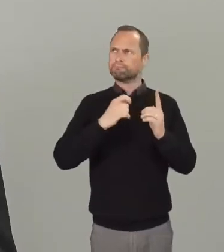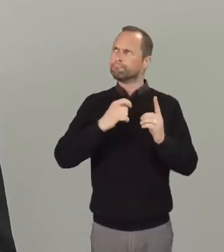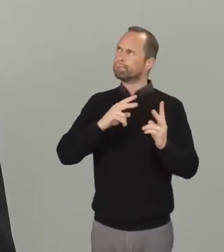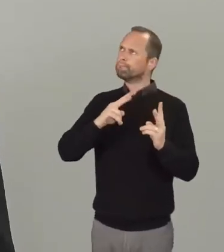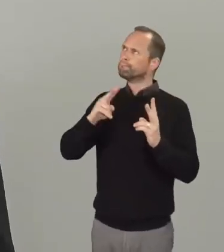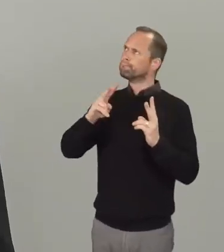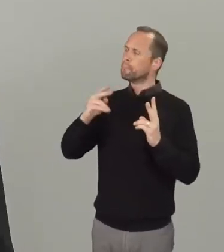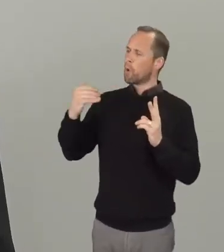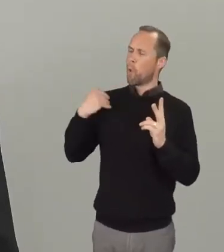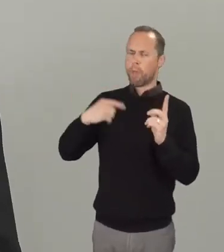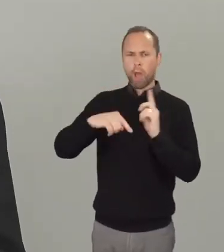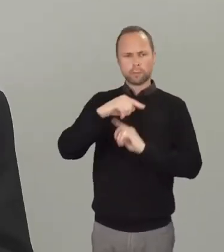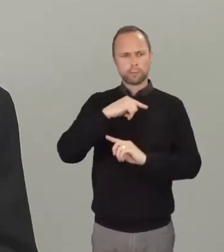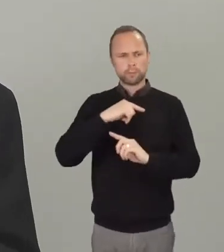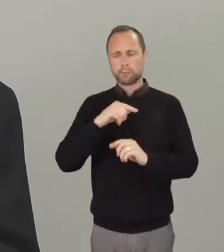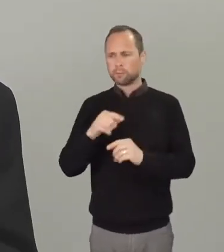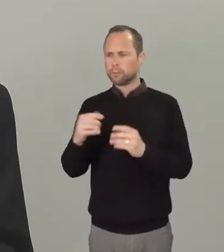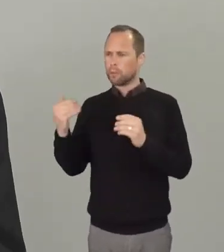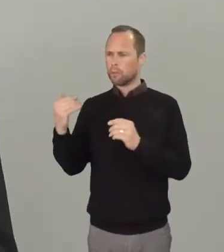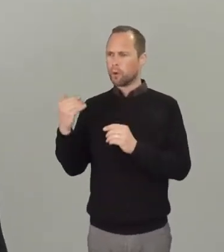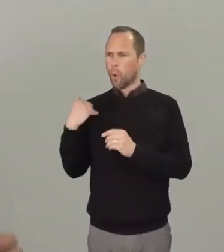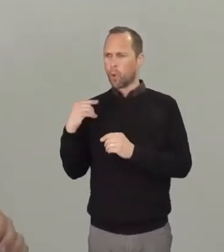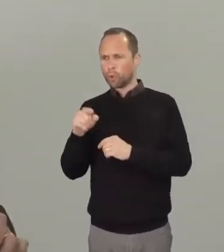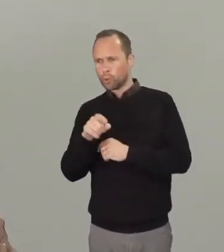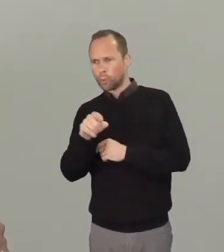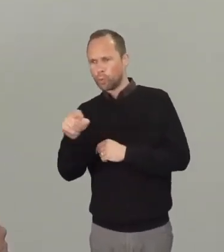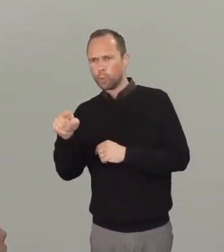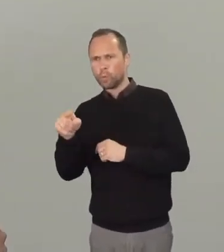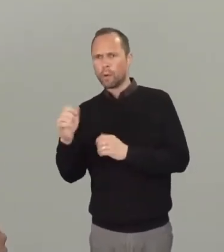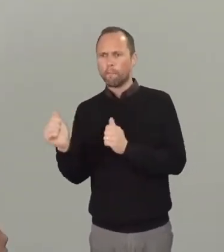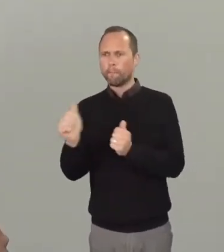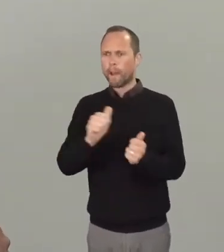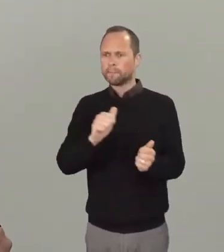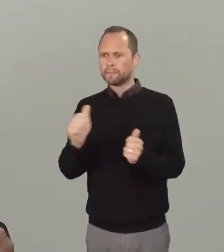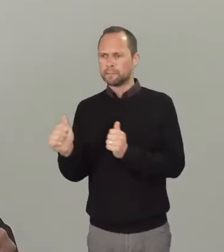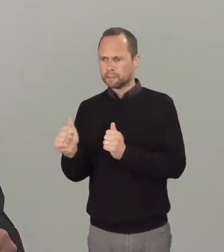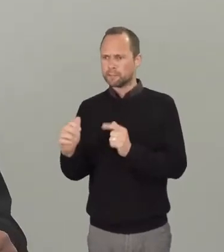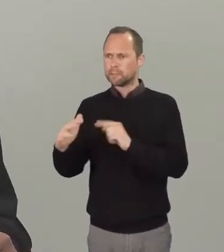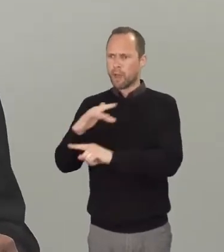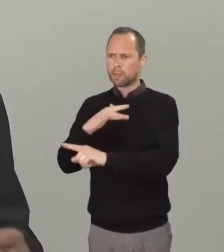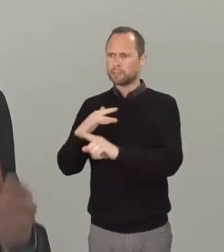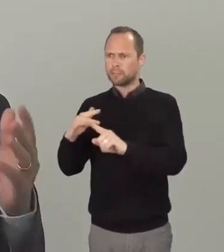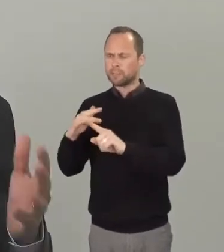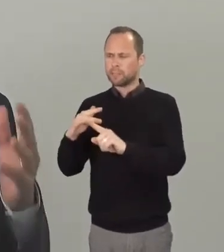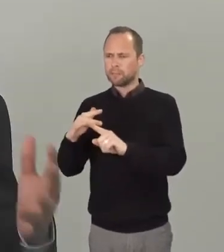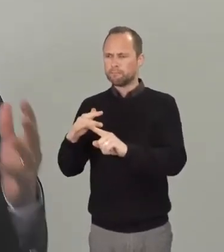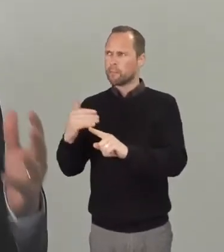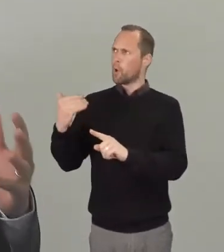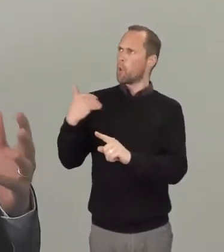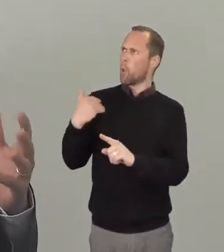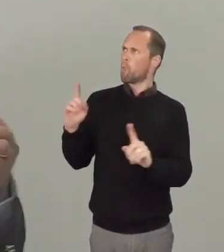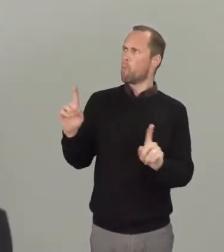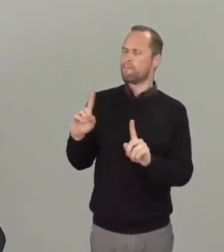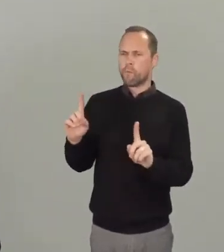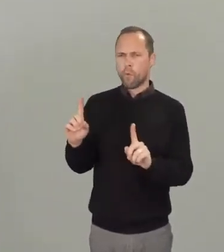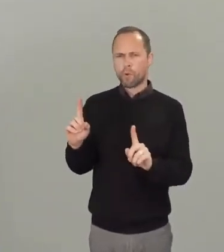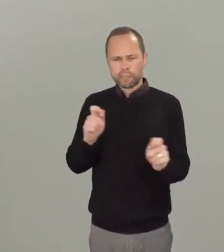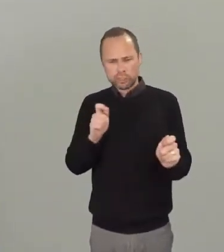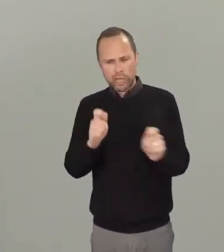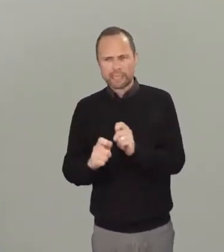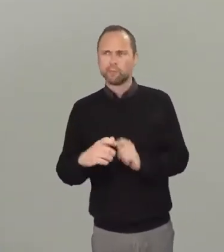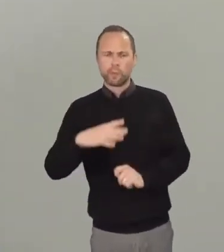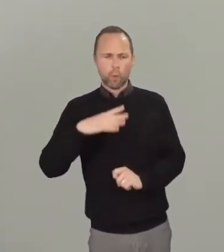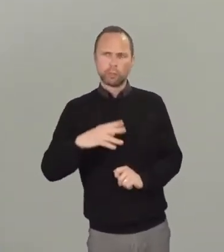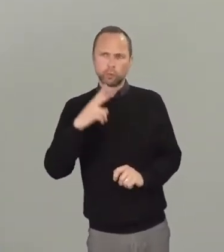community to consider is not only the changes that we long to see on the